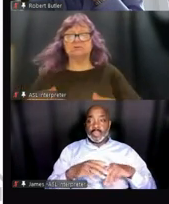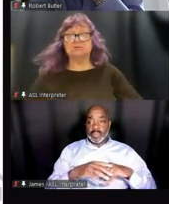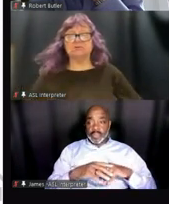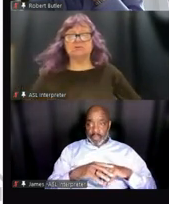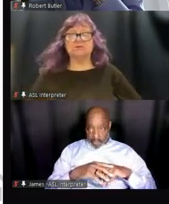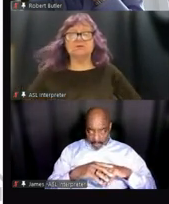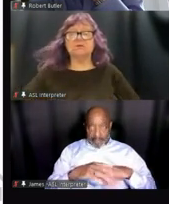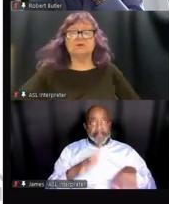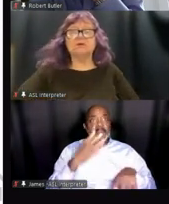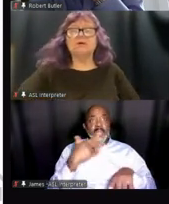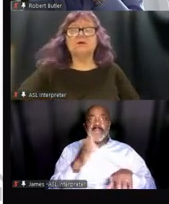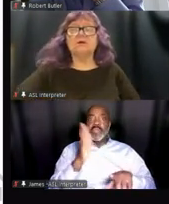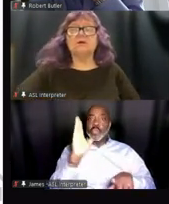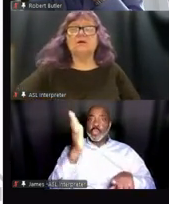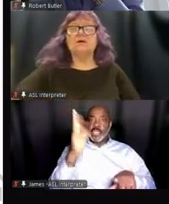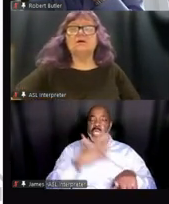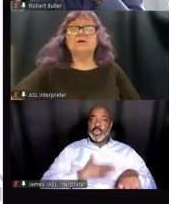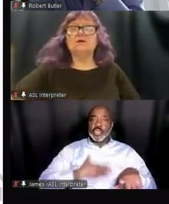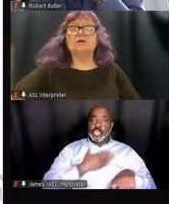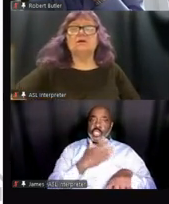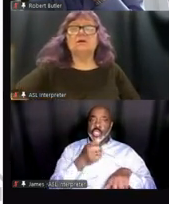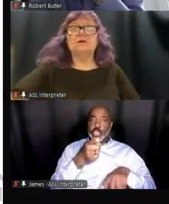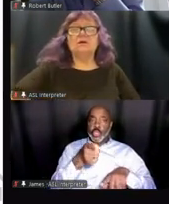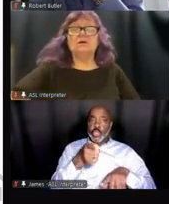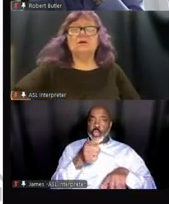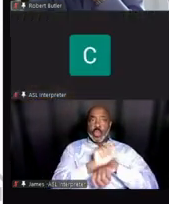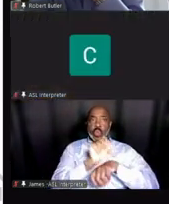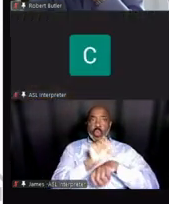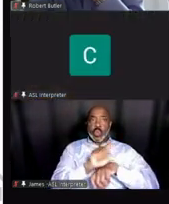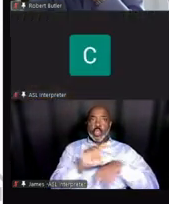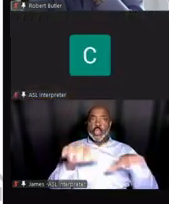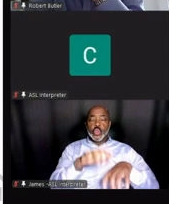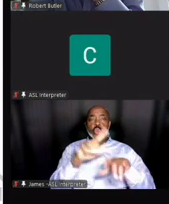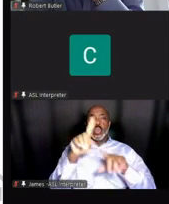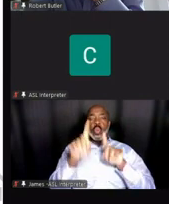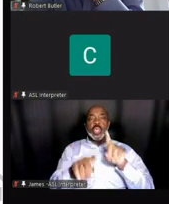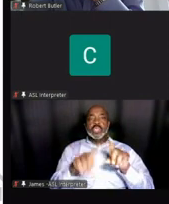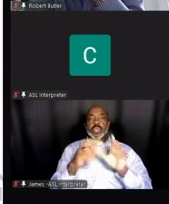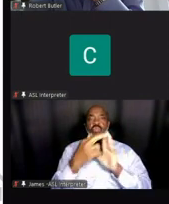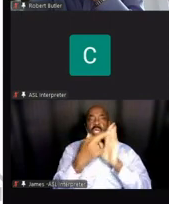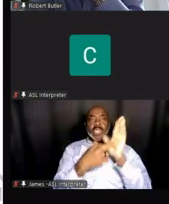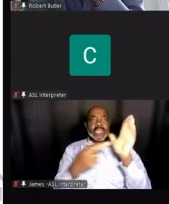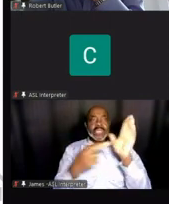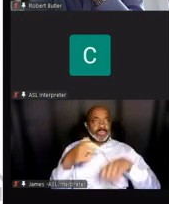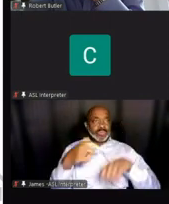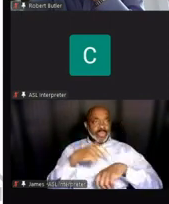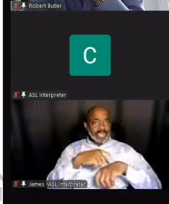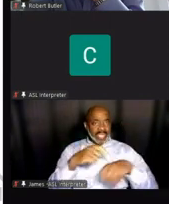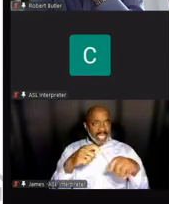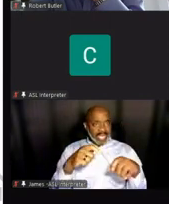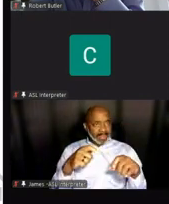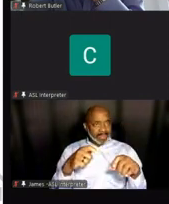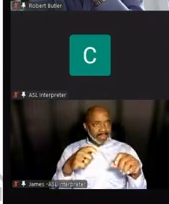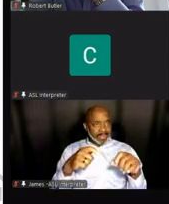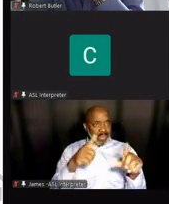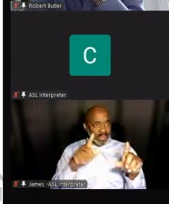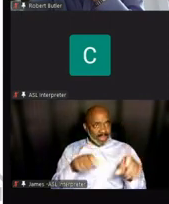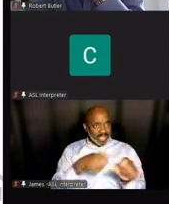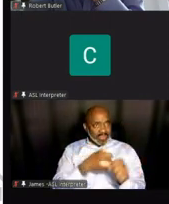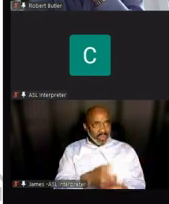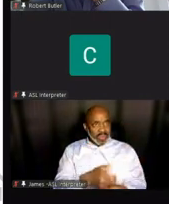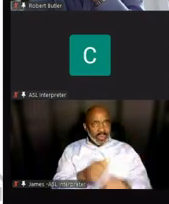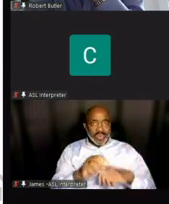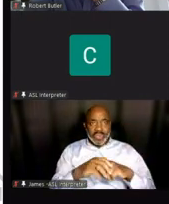you do. Question about the regulation. Is there a time stipulation that we have to adhere to?